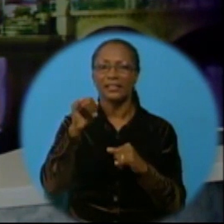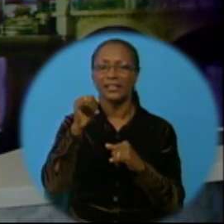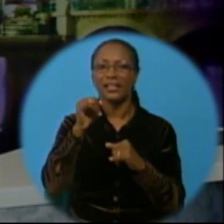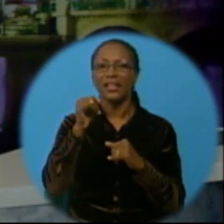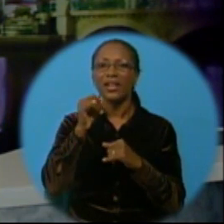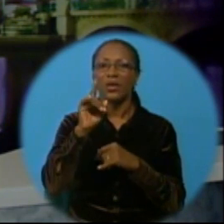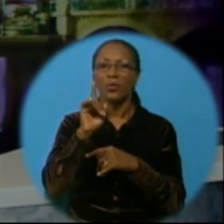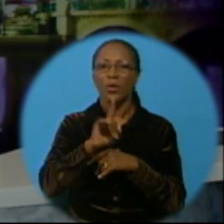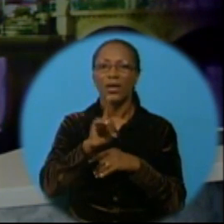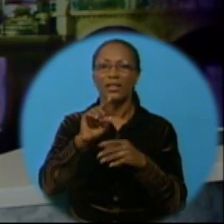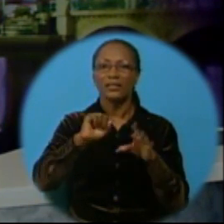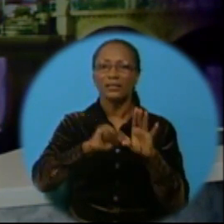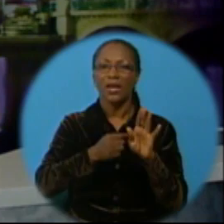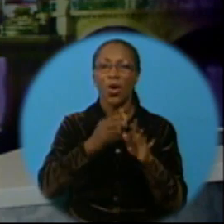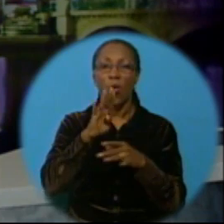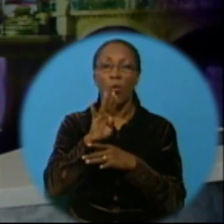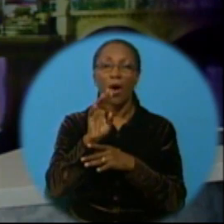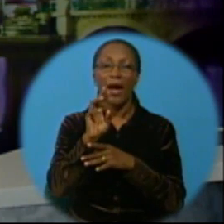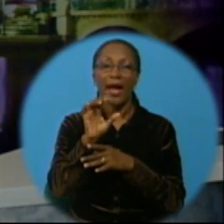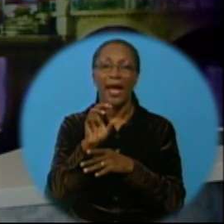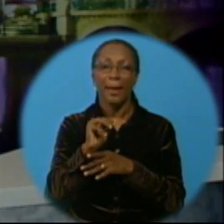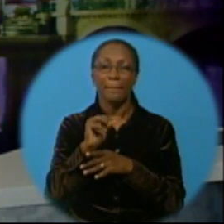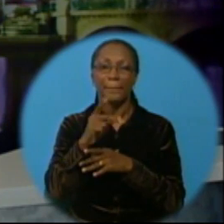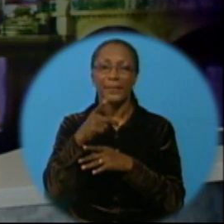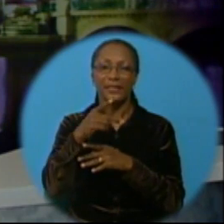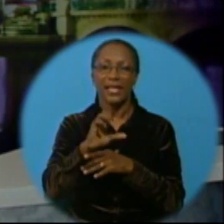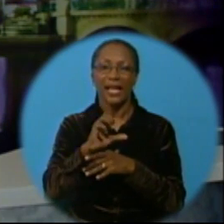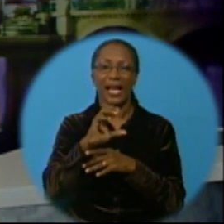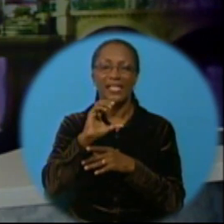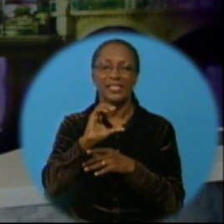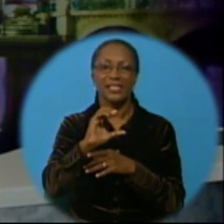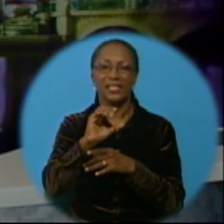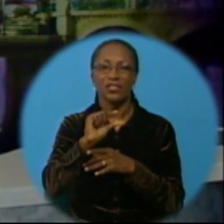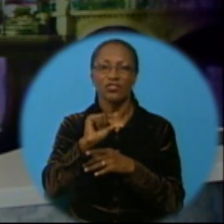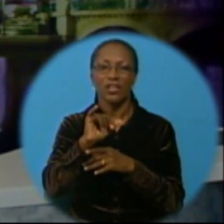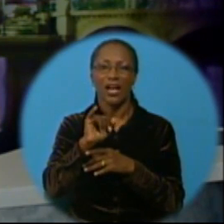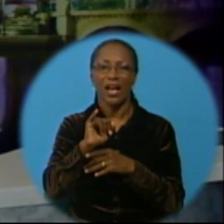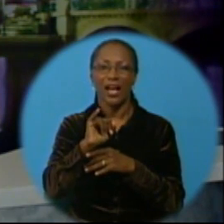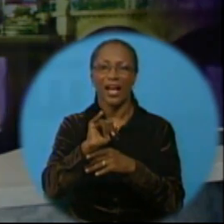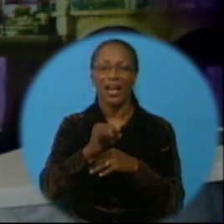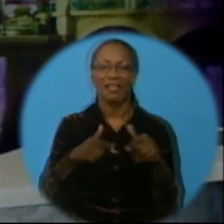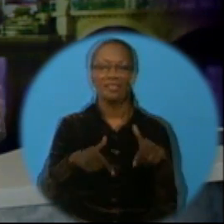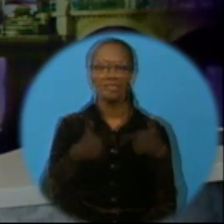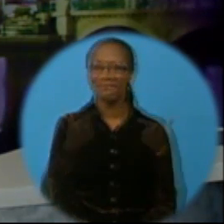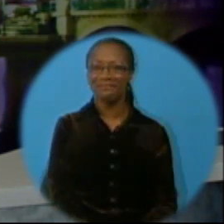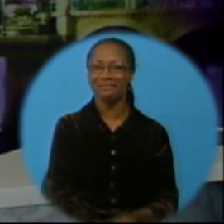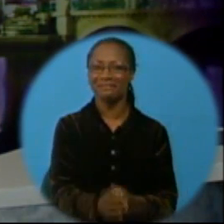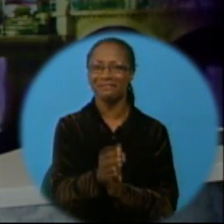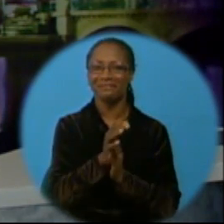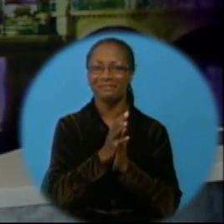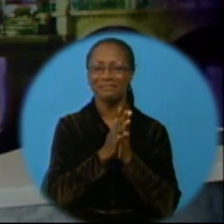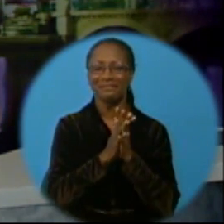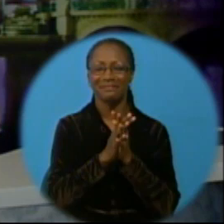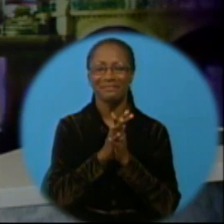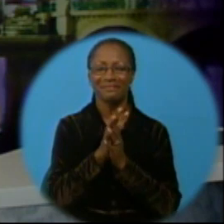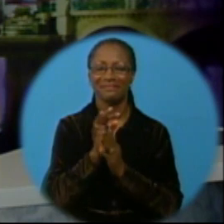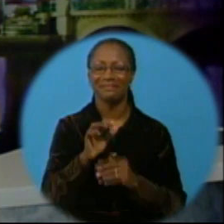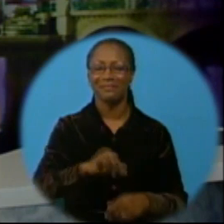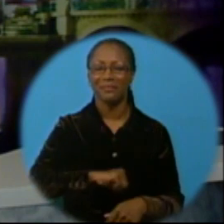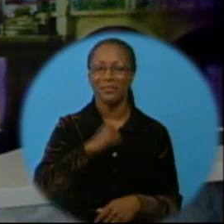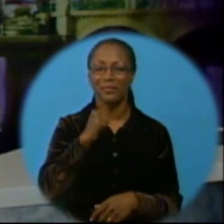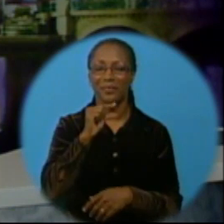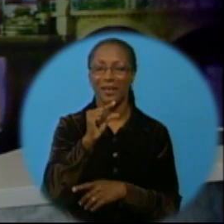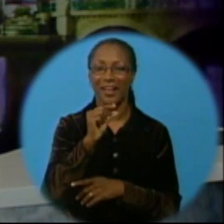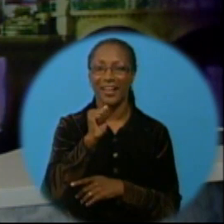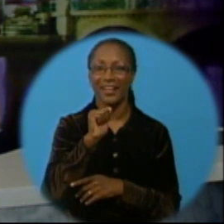between YMPC and CGI Maple. Live commentary is on Radio 94.7 FM. Pride of Gold